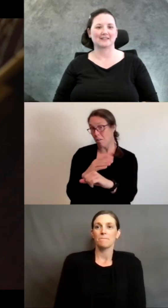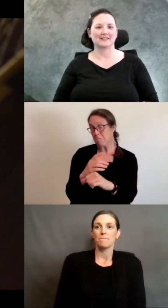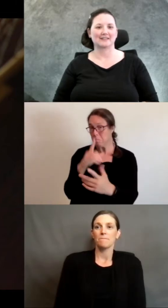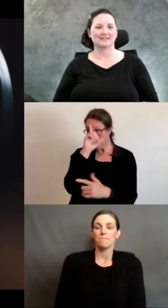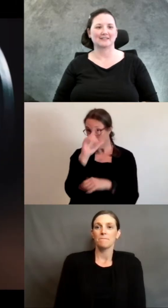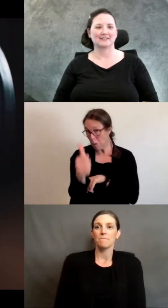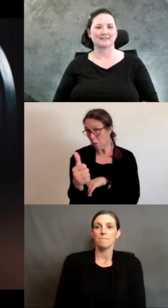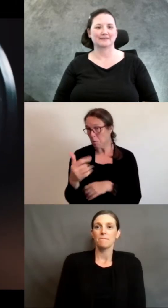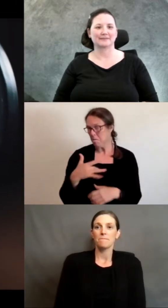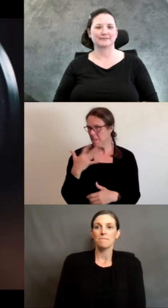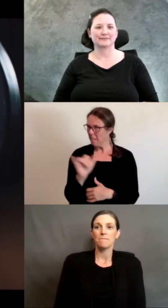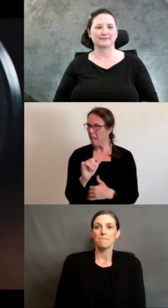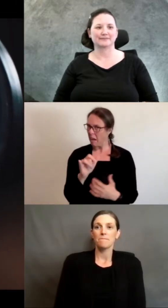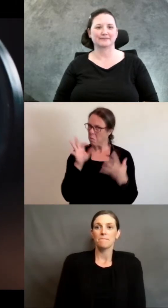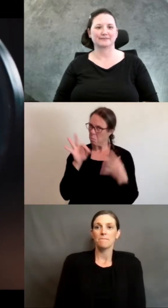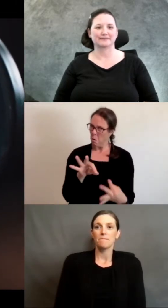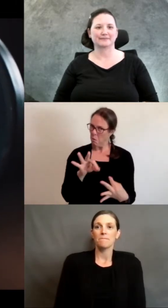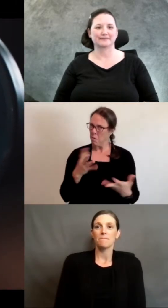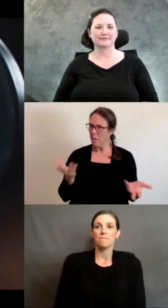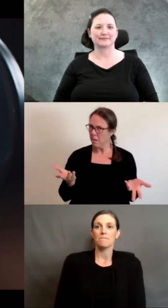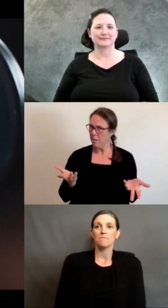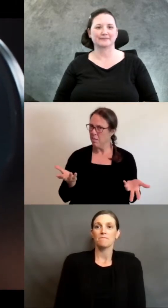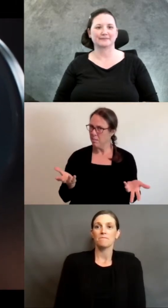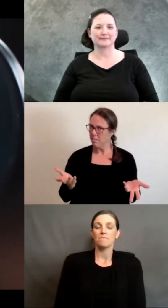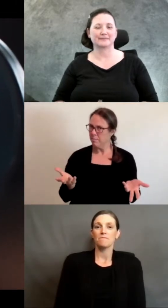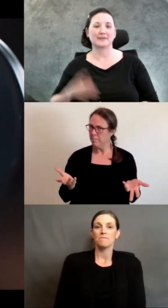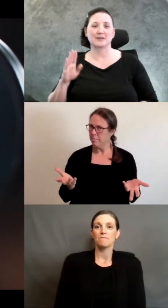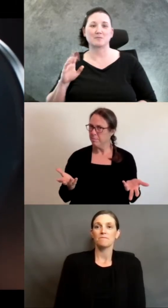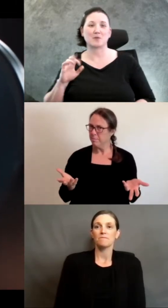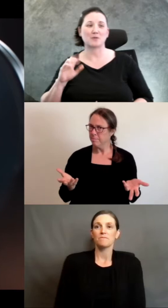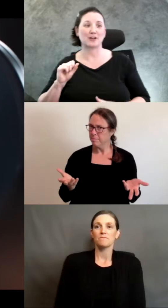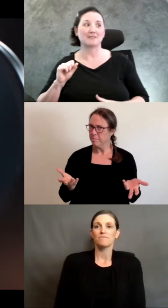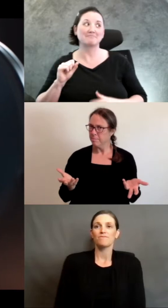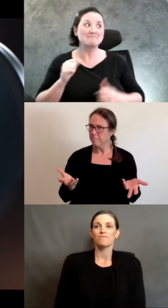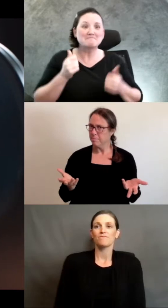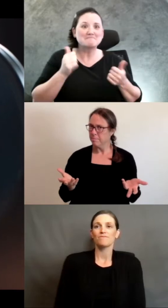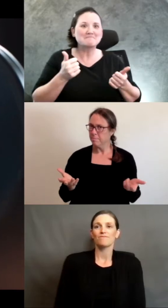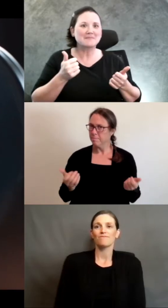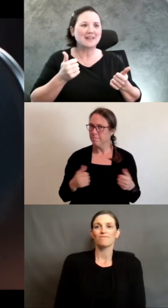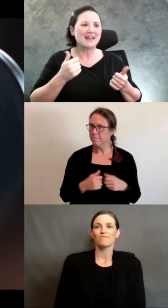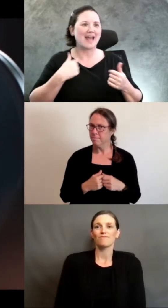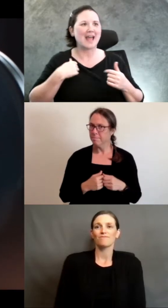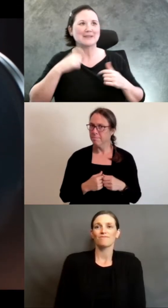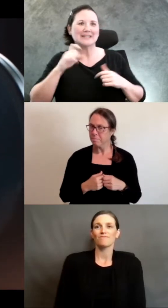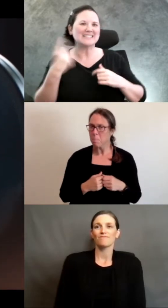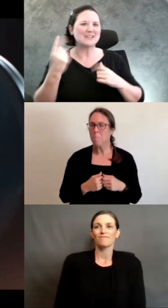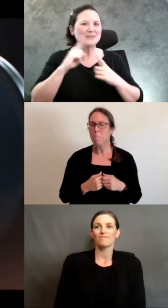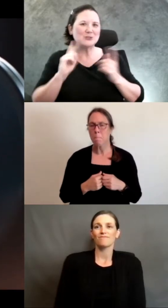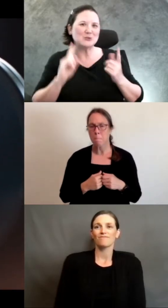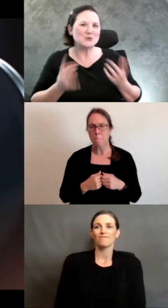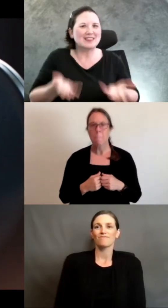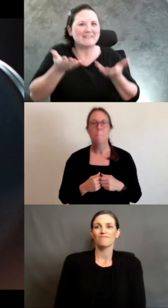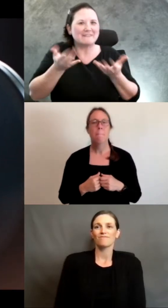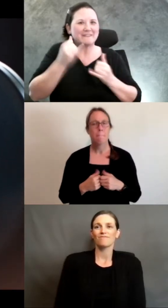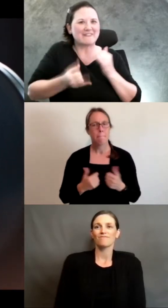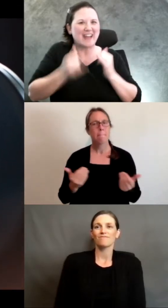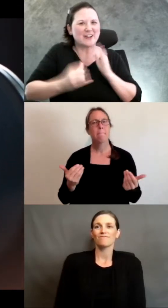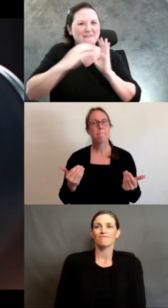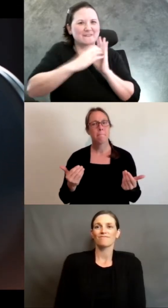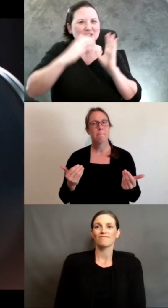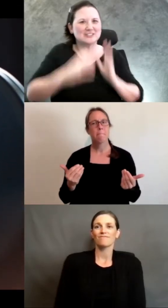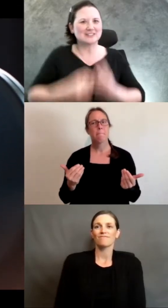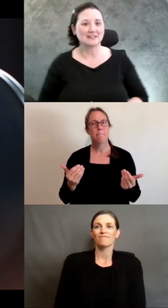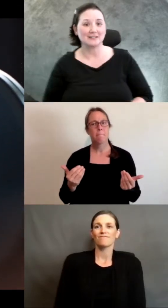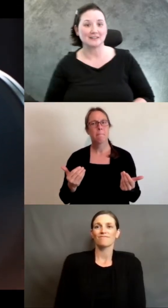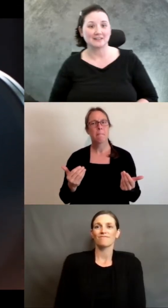be. Sounds good to me. I'm needing something to lift the final verse. Let's try that last line.